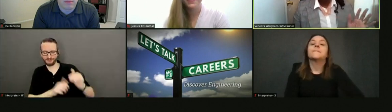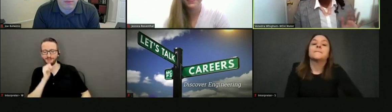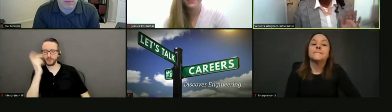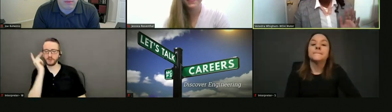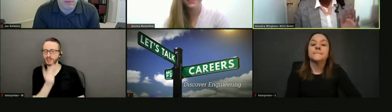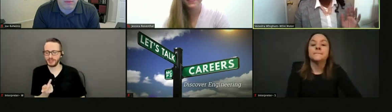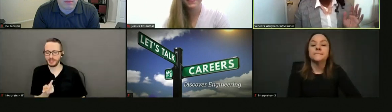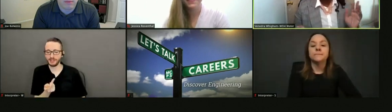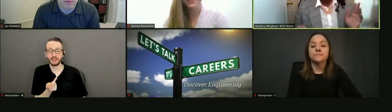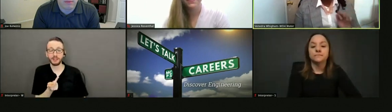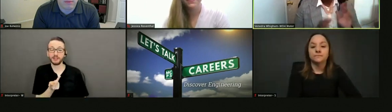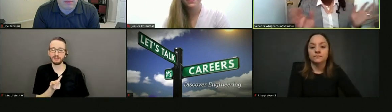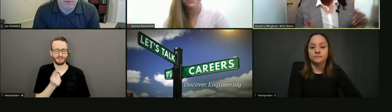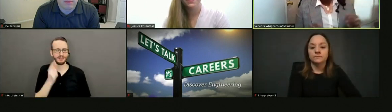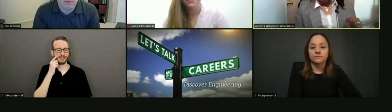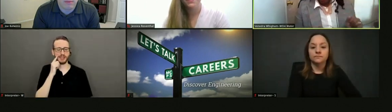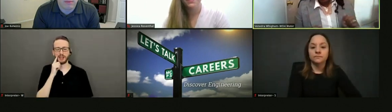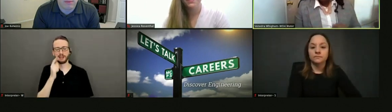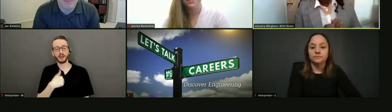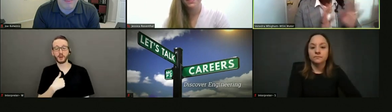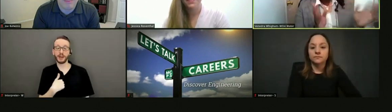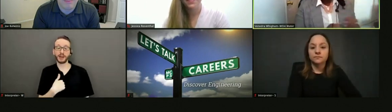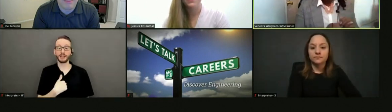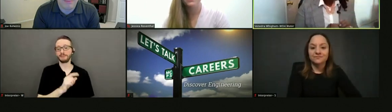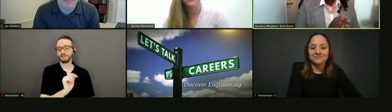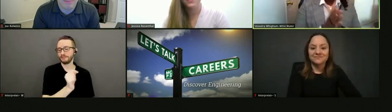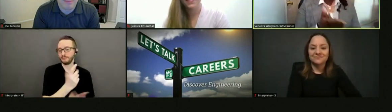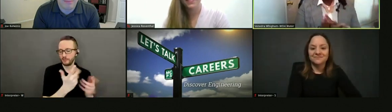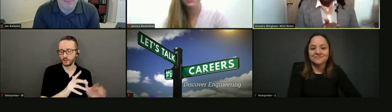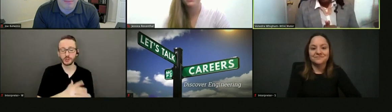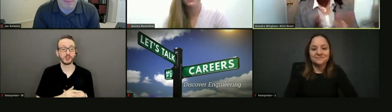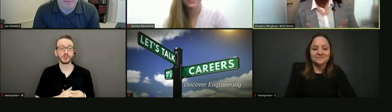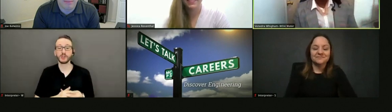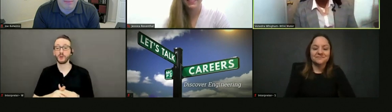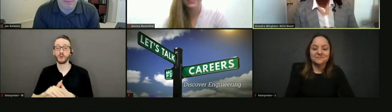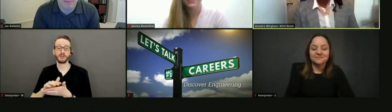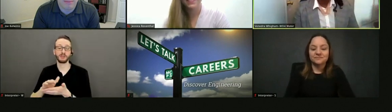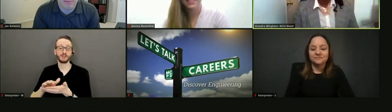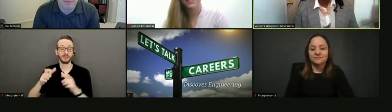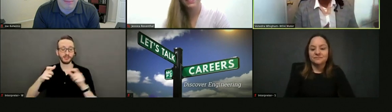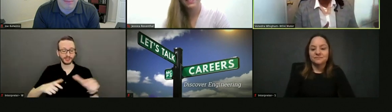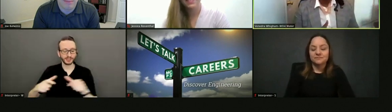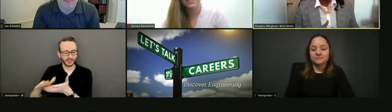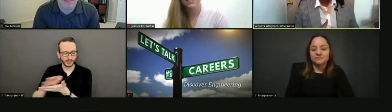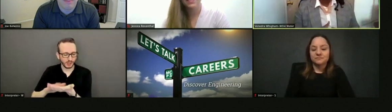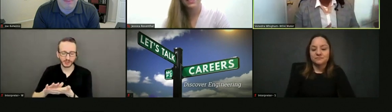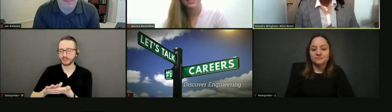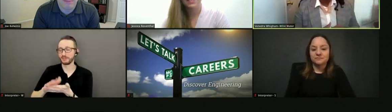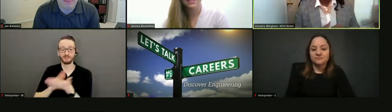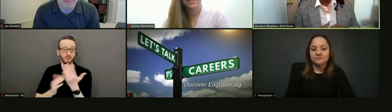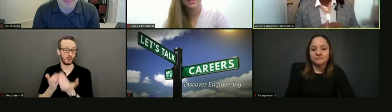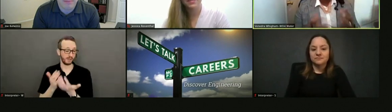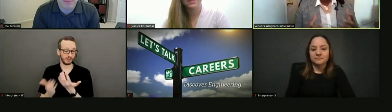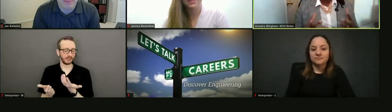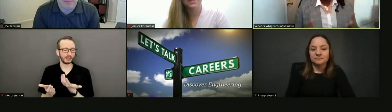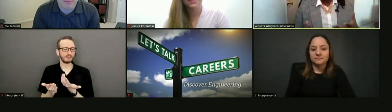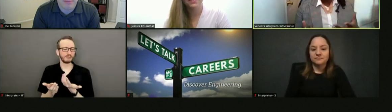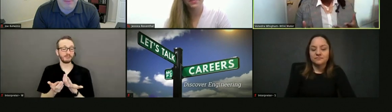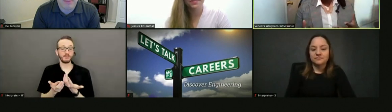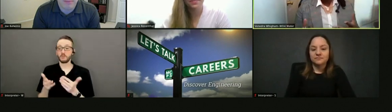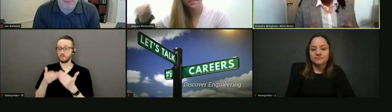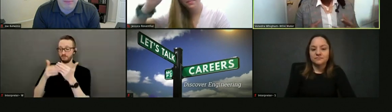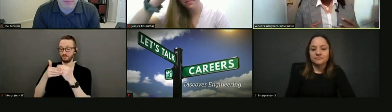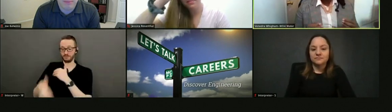goes after I, you know, do my business or flush or wash my dishes or wash my hands. And so I think right